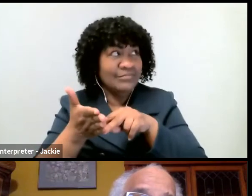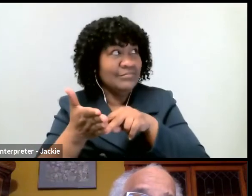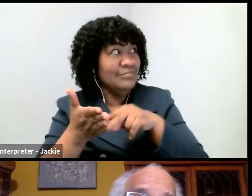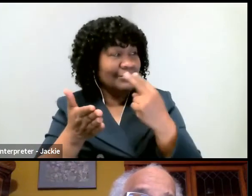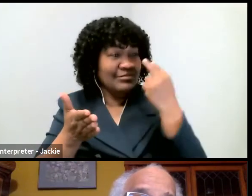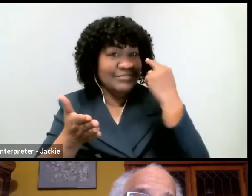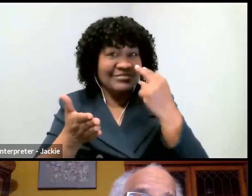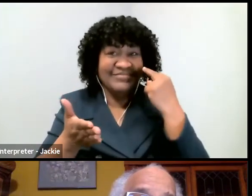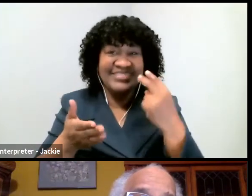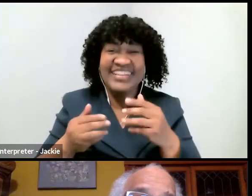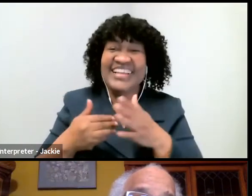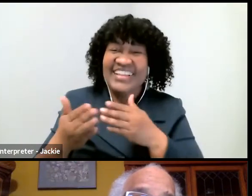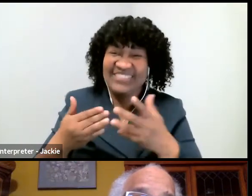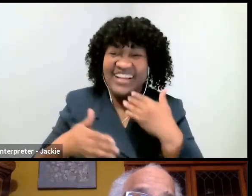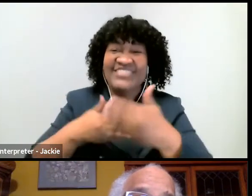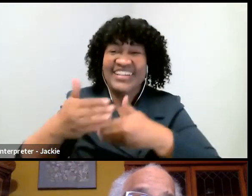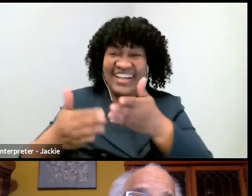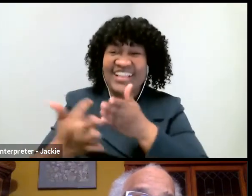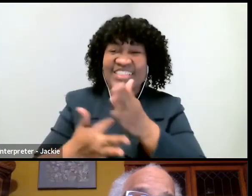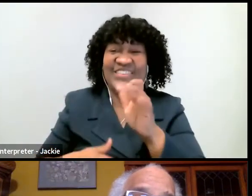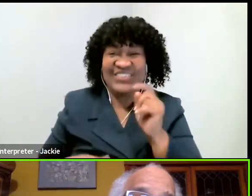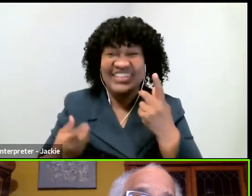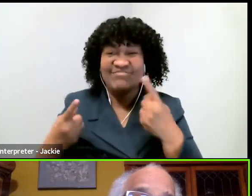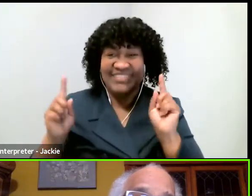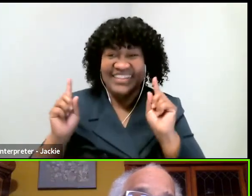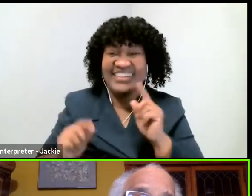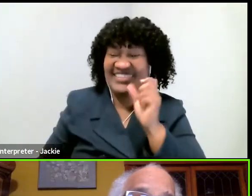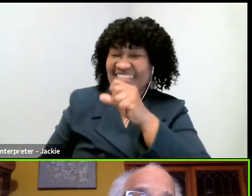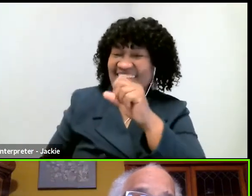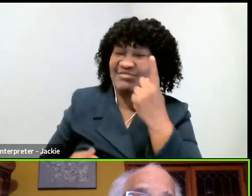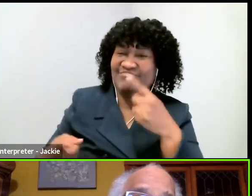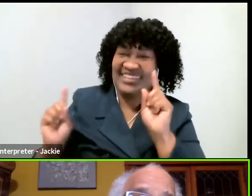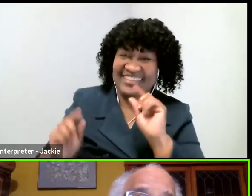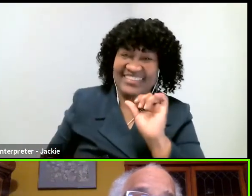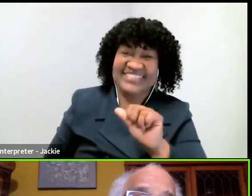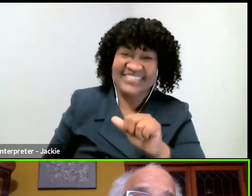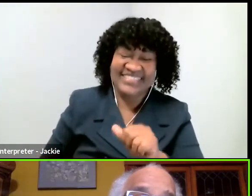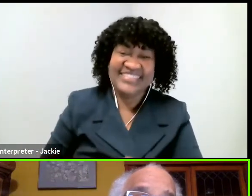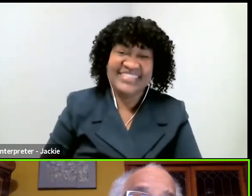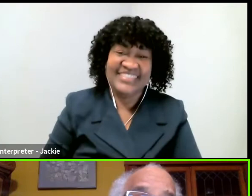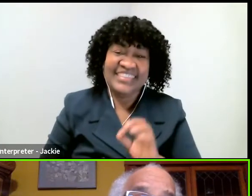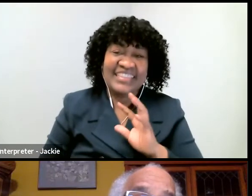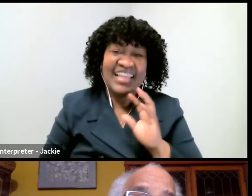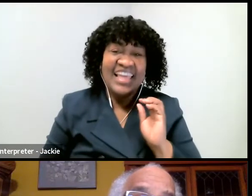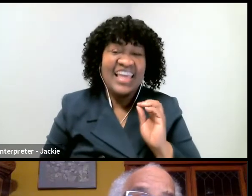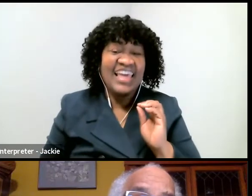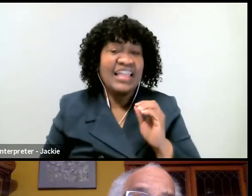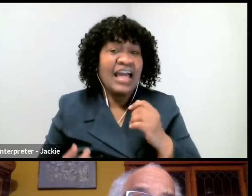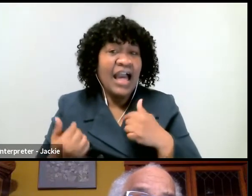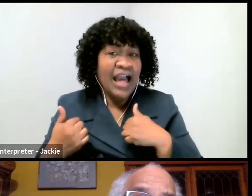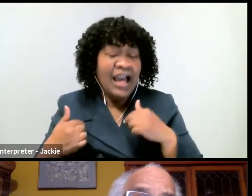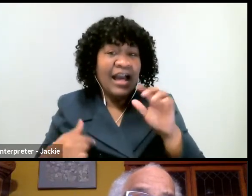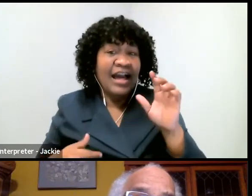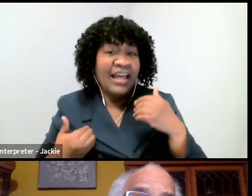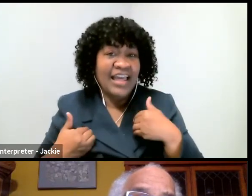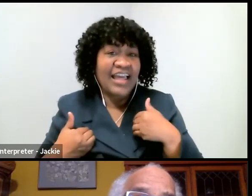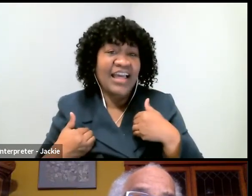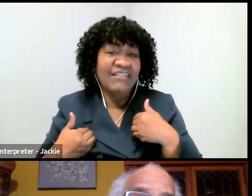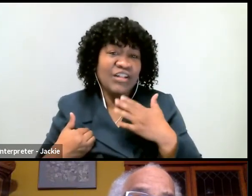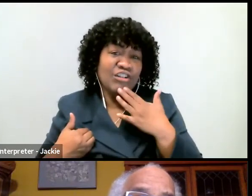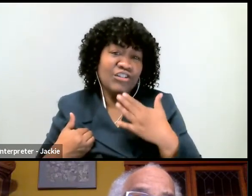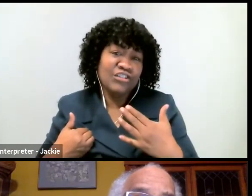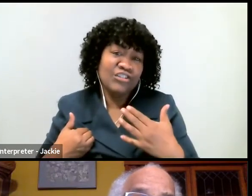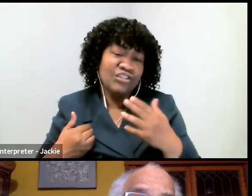But we got through it. We got by. We did. And I've had the honor